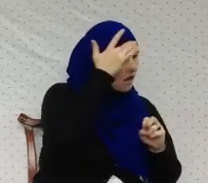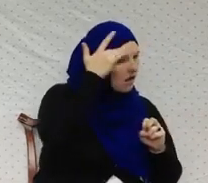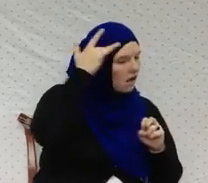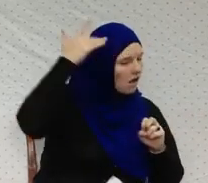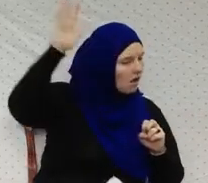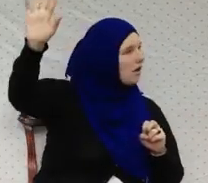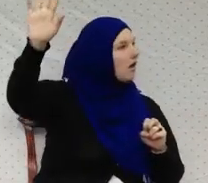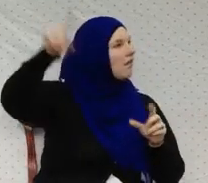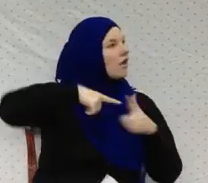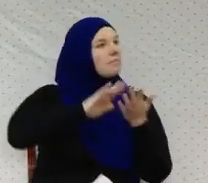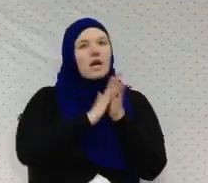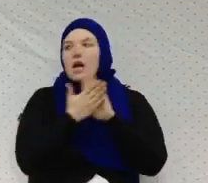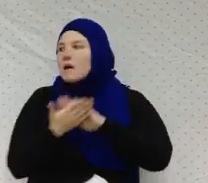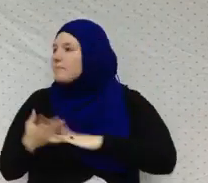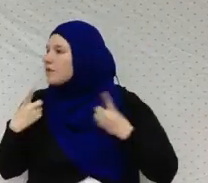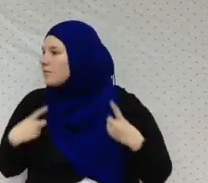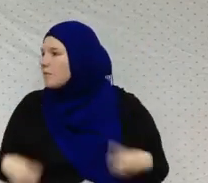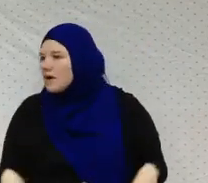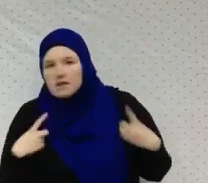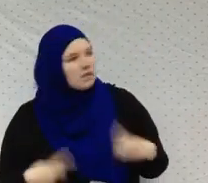Then you become depressed, you become